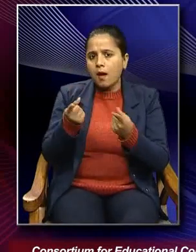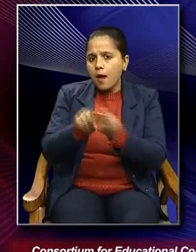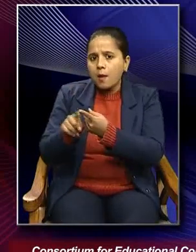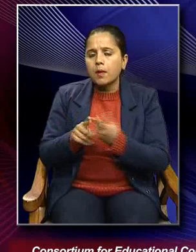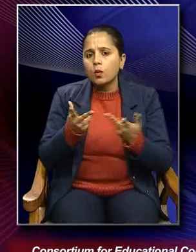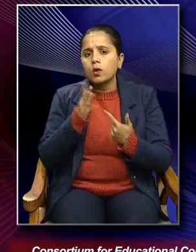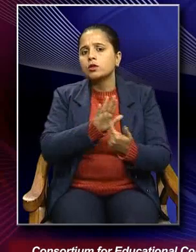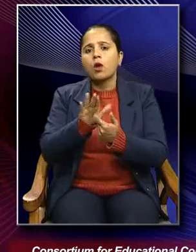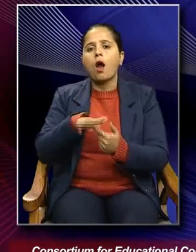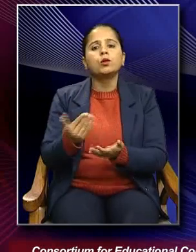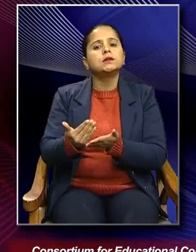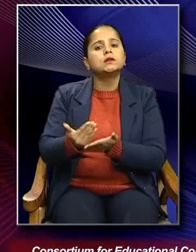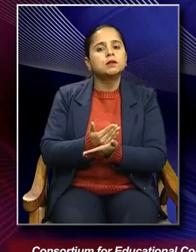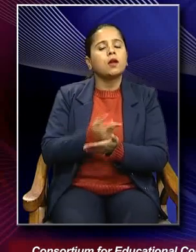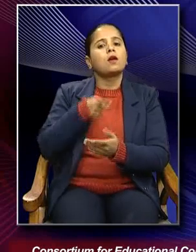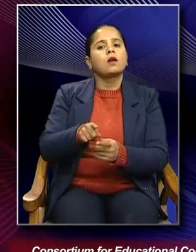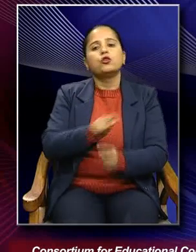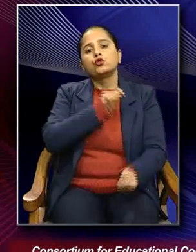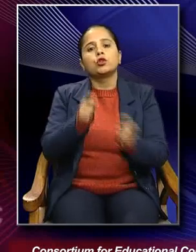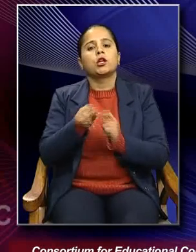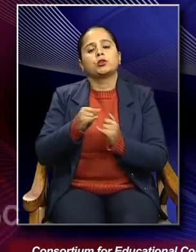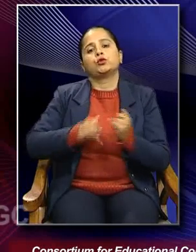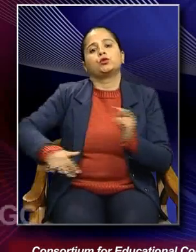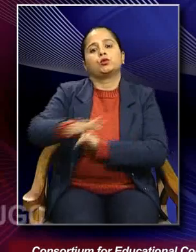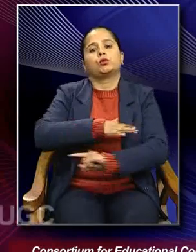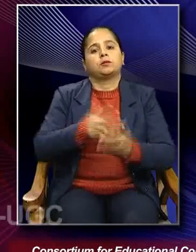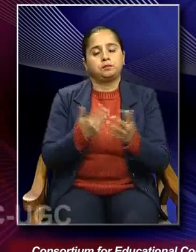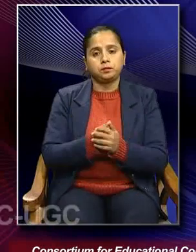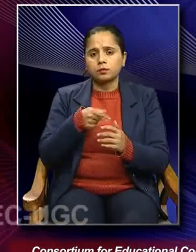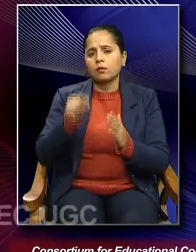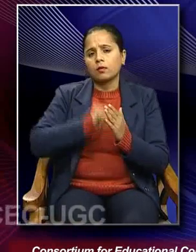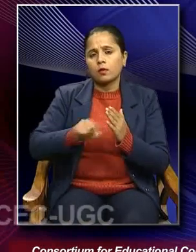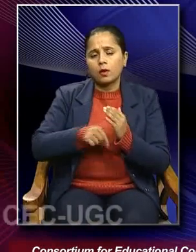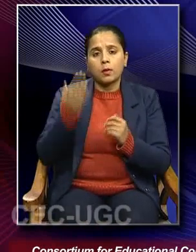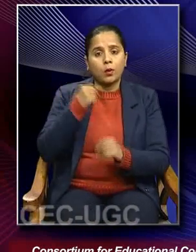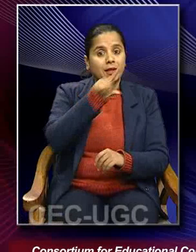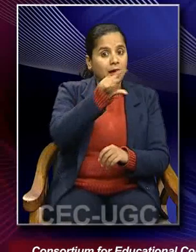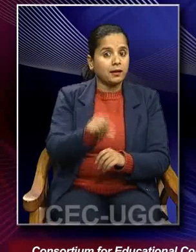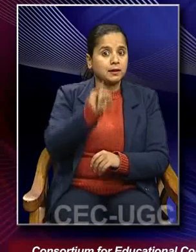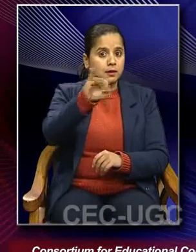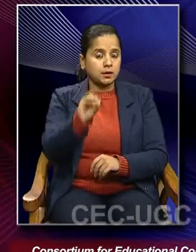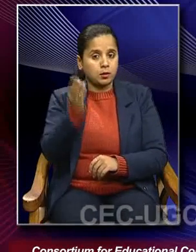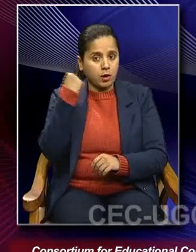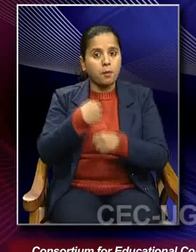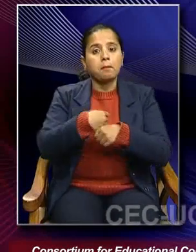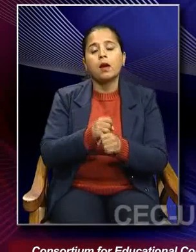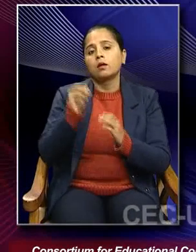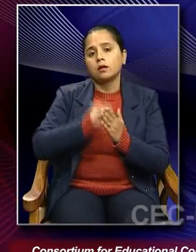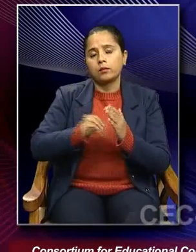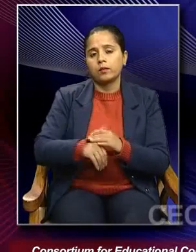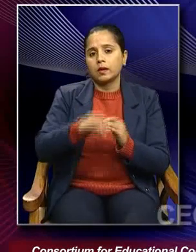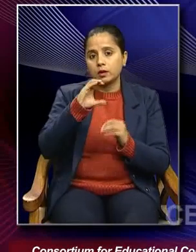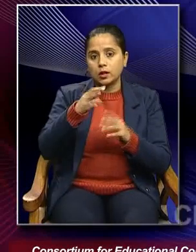is preserved and altered within a society. Written during the 1960s, at a time when C.